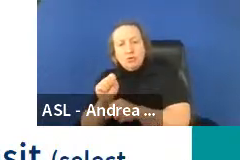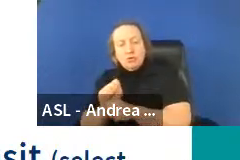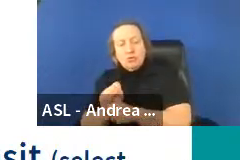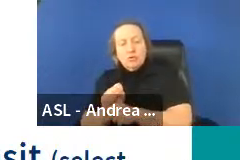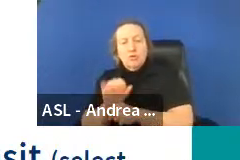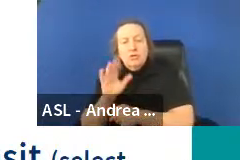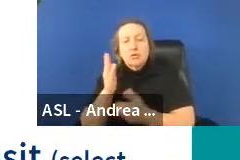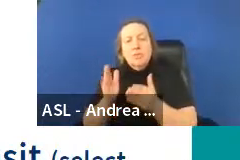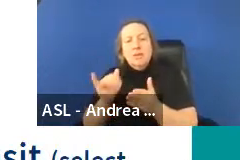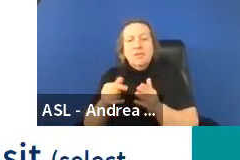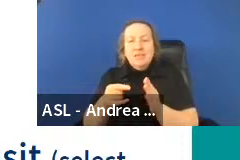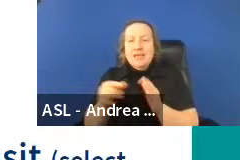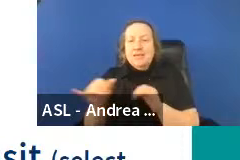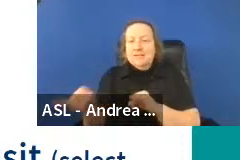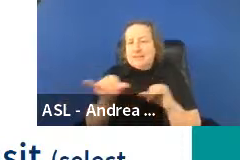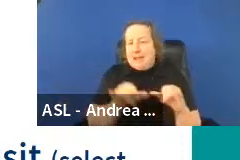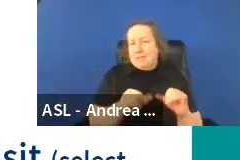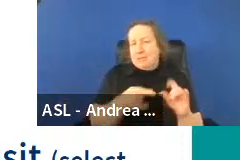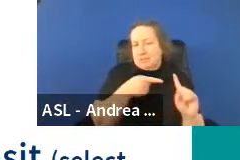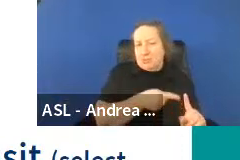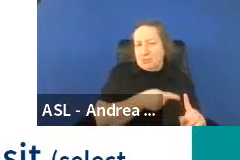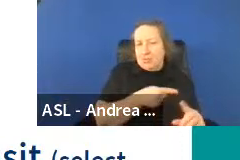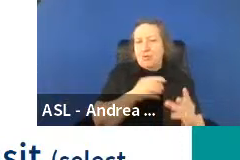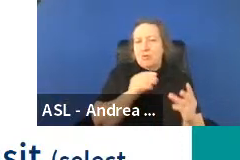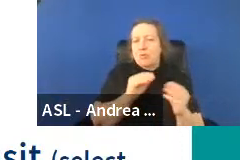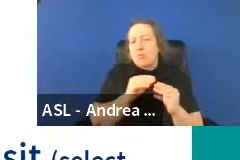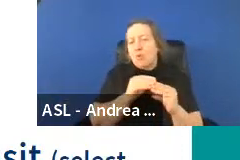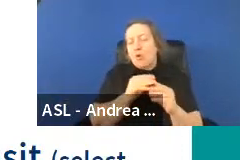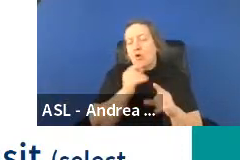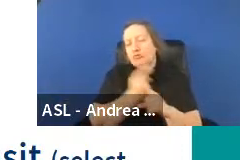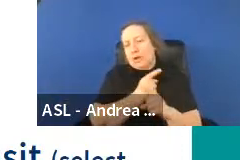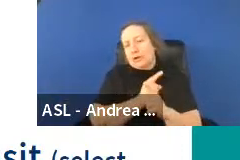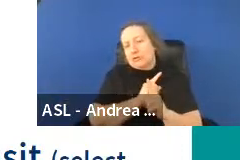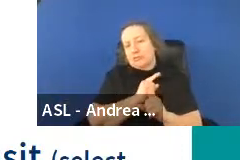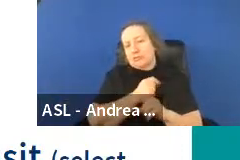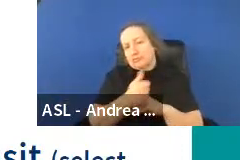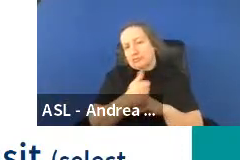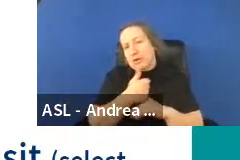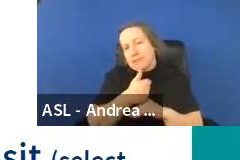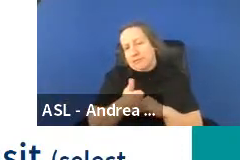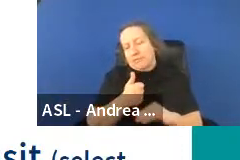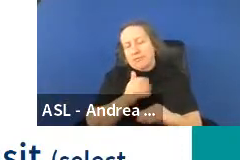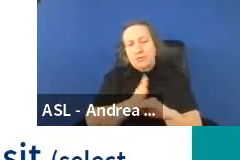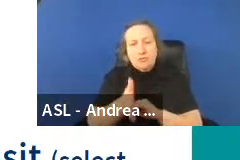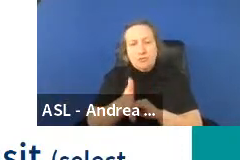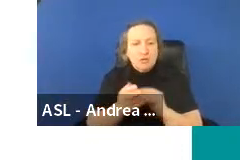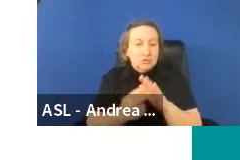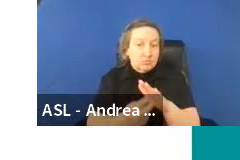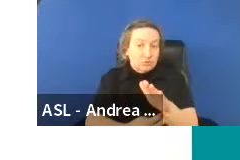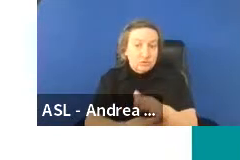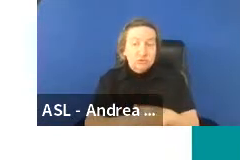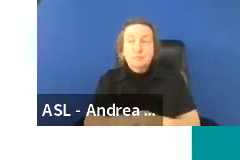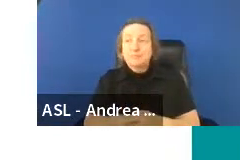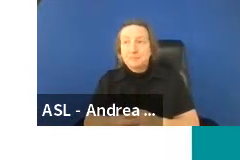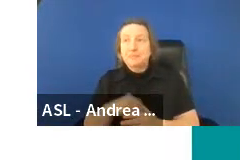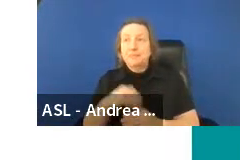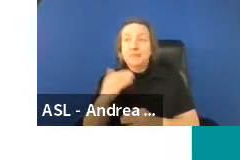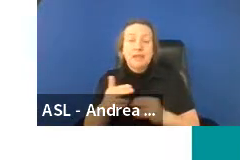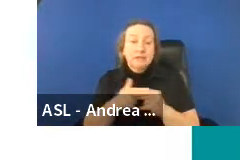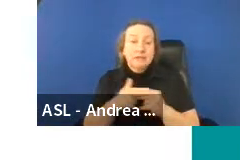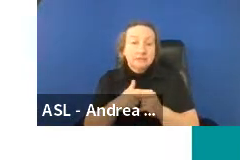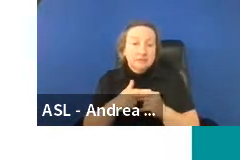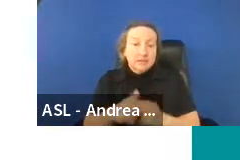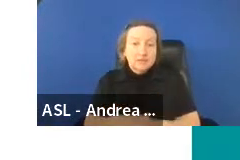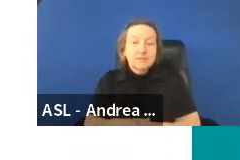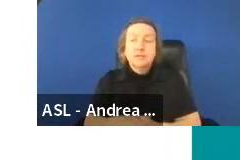the point on the previous slide about more regular travel across the bridge. Next slide. So I'm